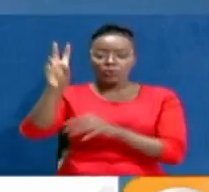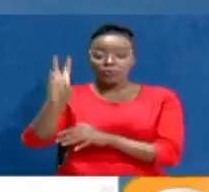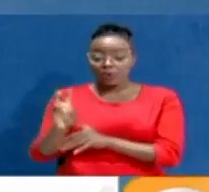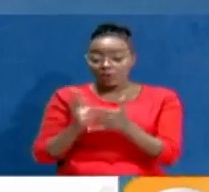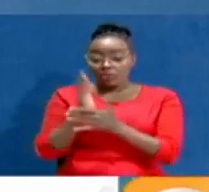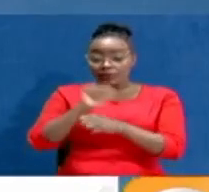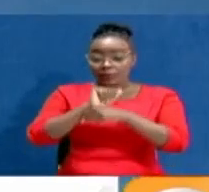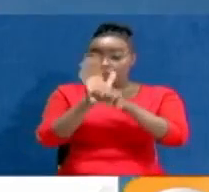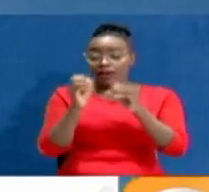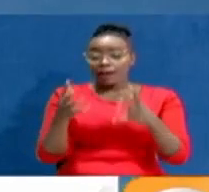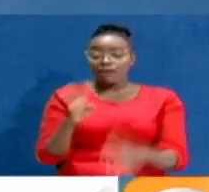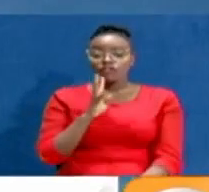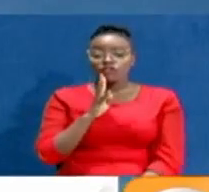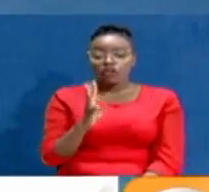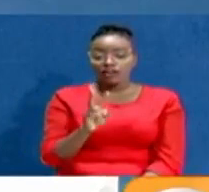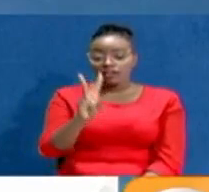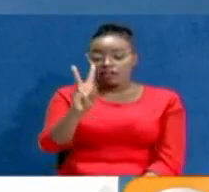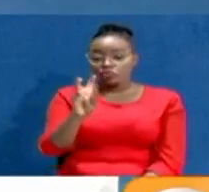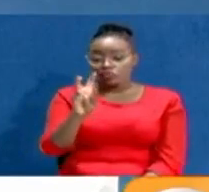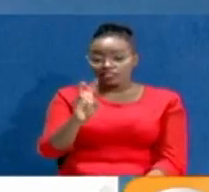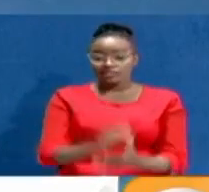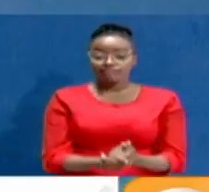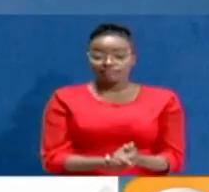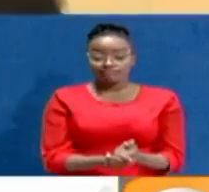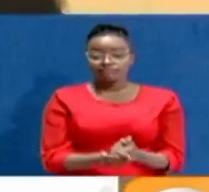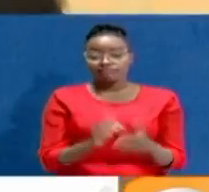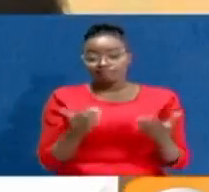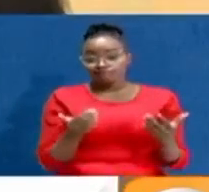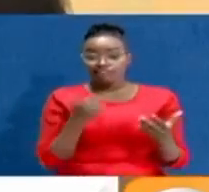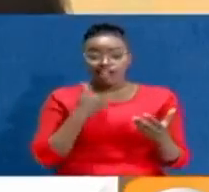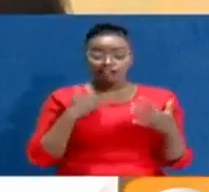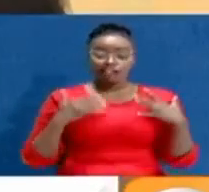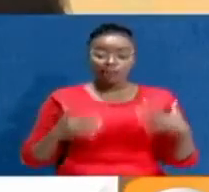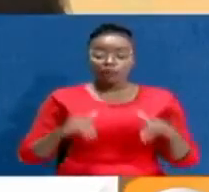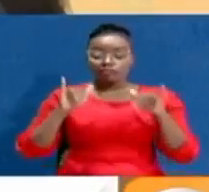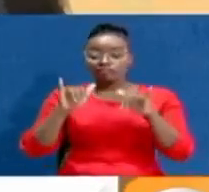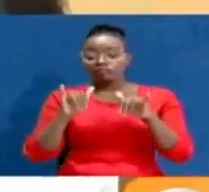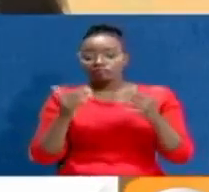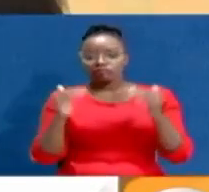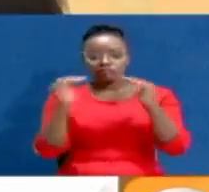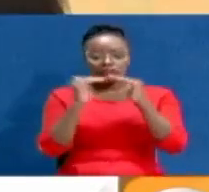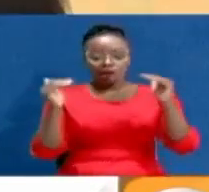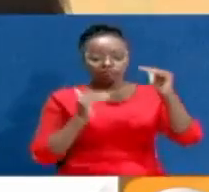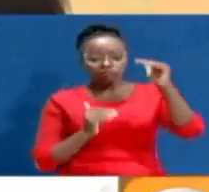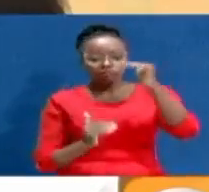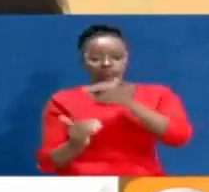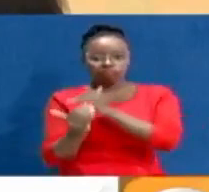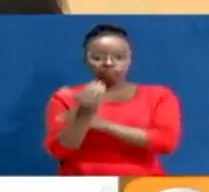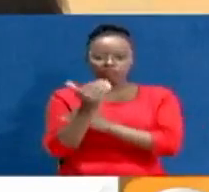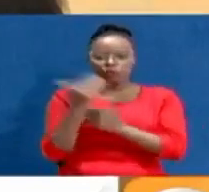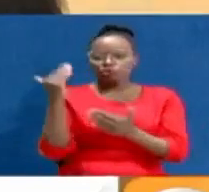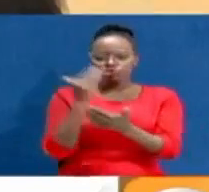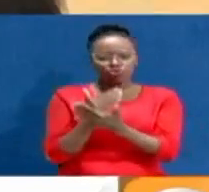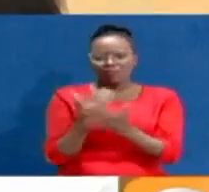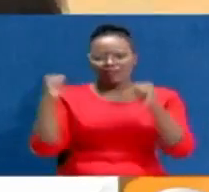waliofariki kutokana na COVID-19 kufikia 420. Systems of having bodies staying overnight in houses, can we agree